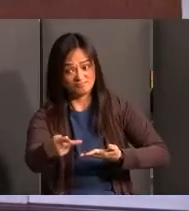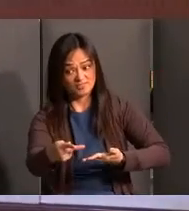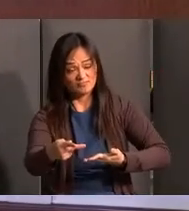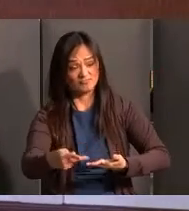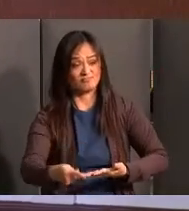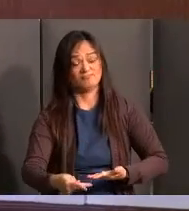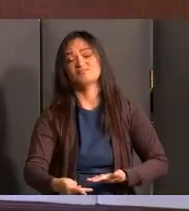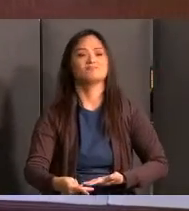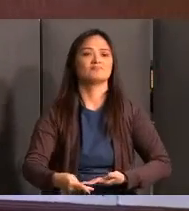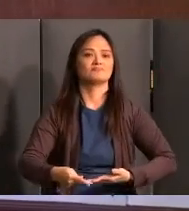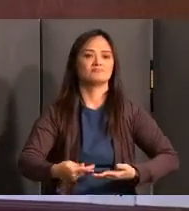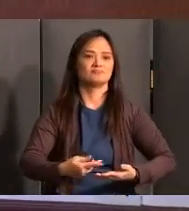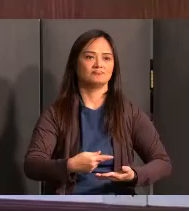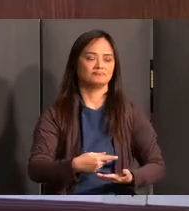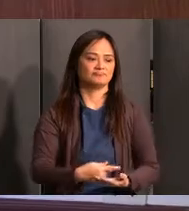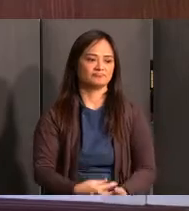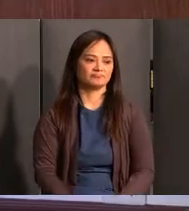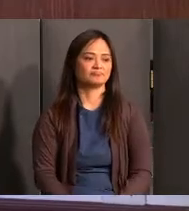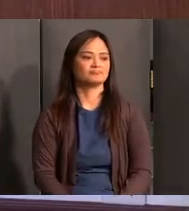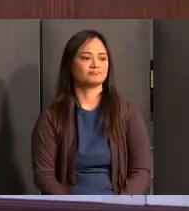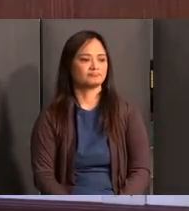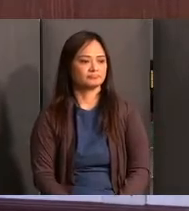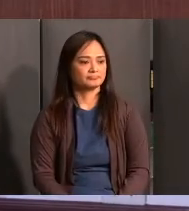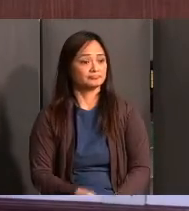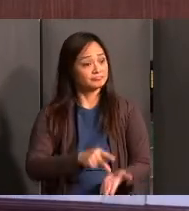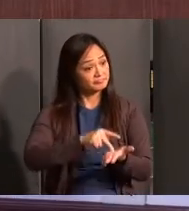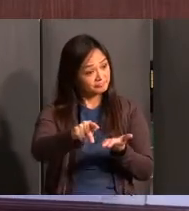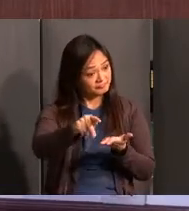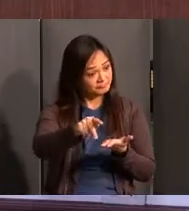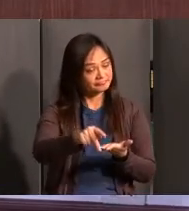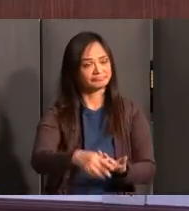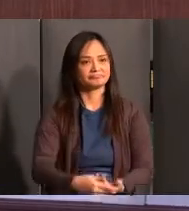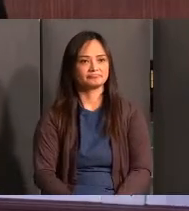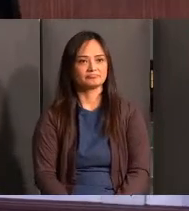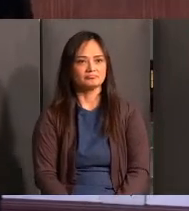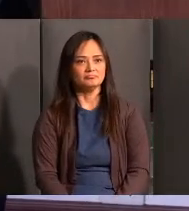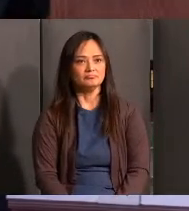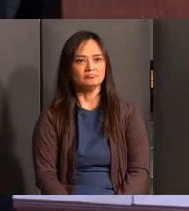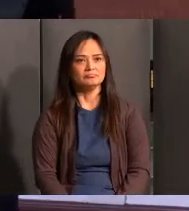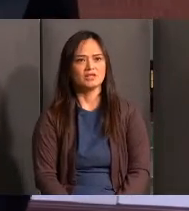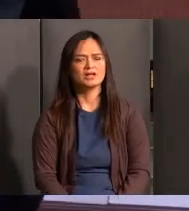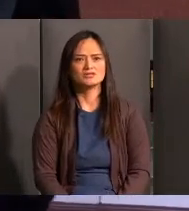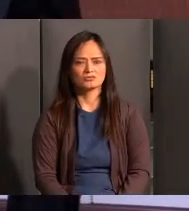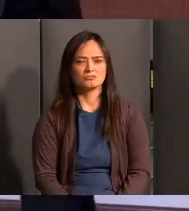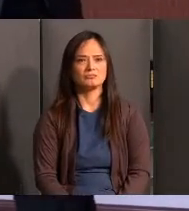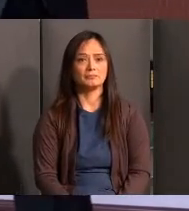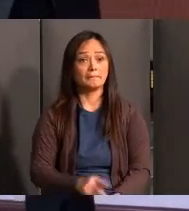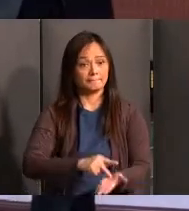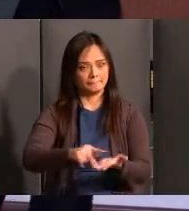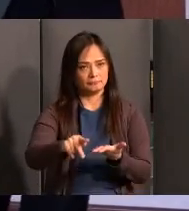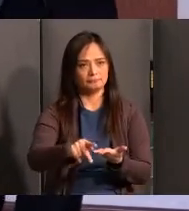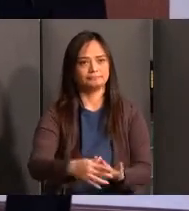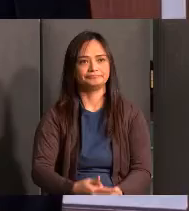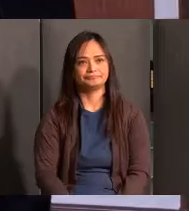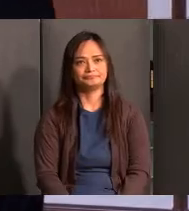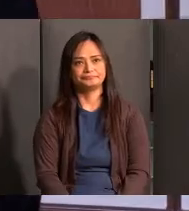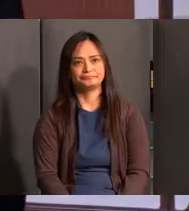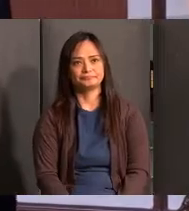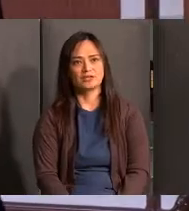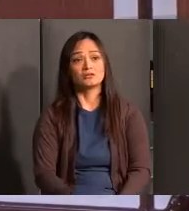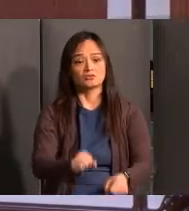ransom price. Kung kaya nga ang sabi, He redeemed us. Now you